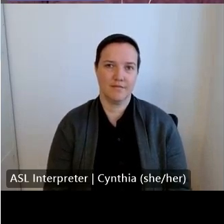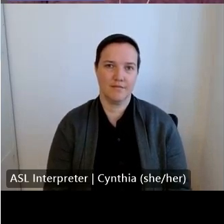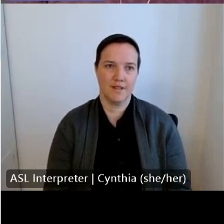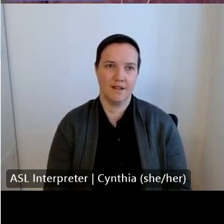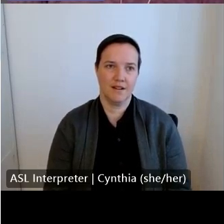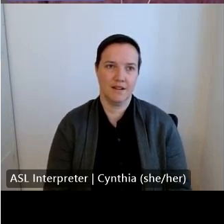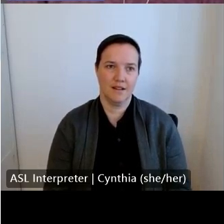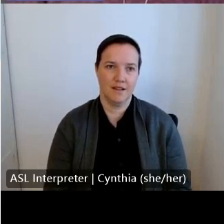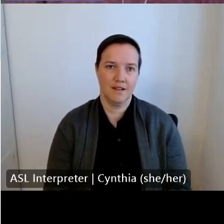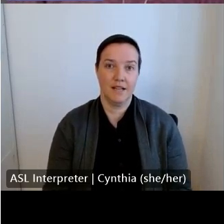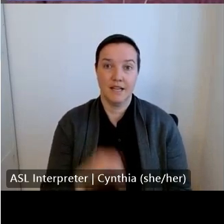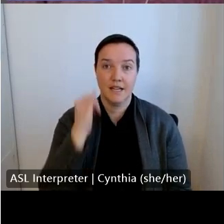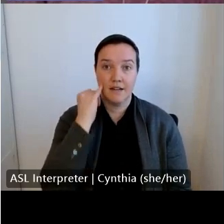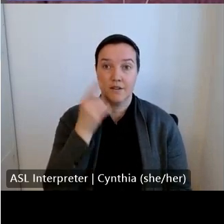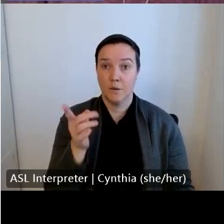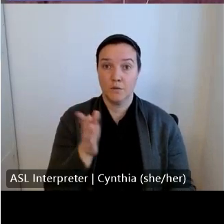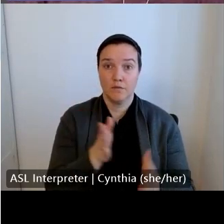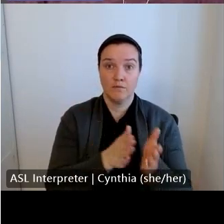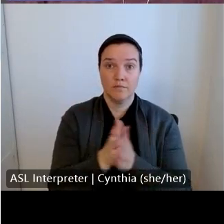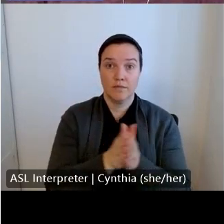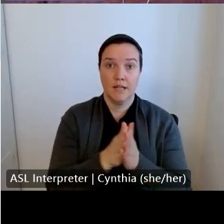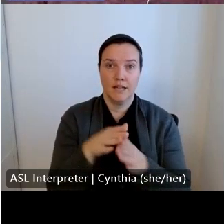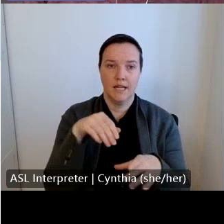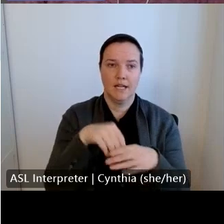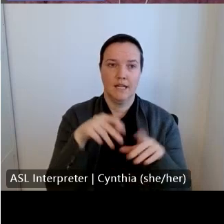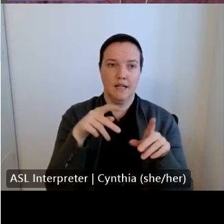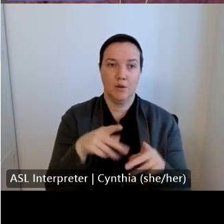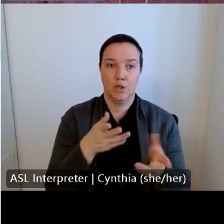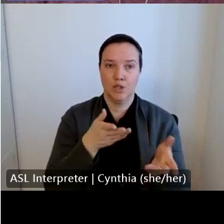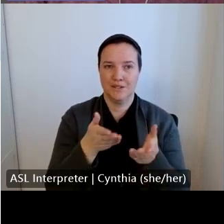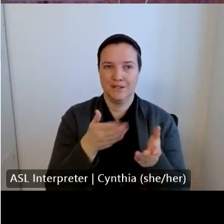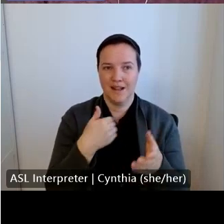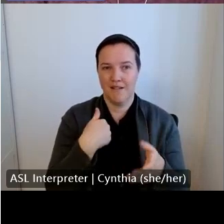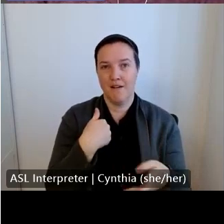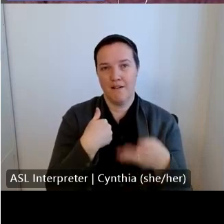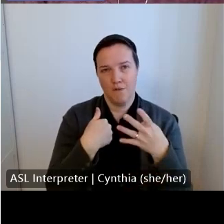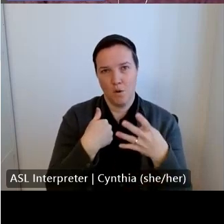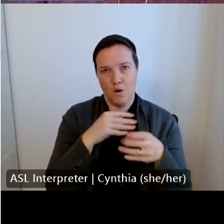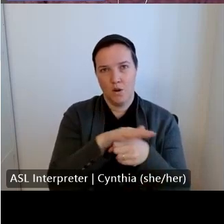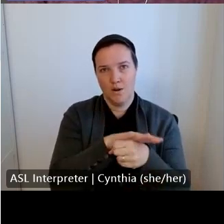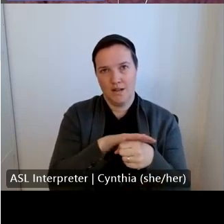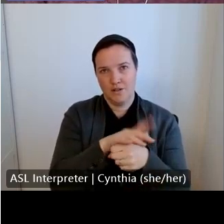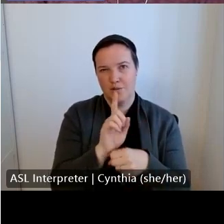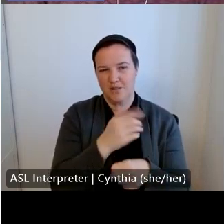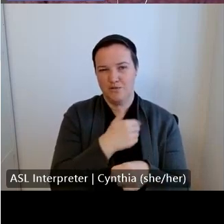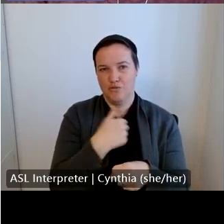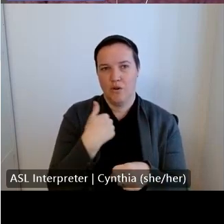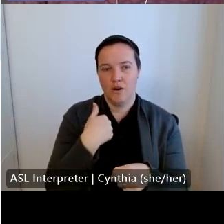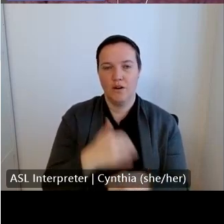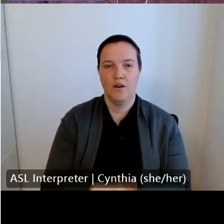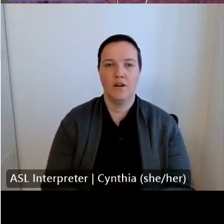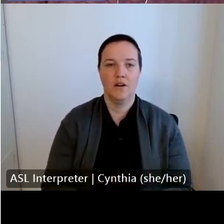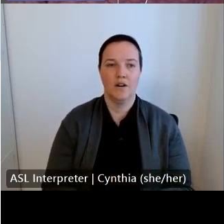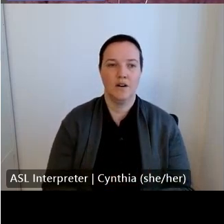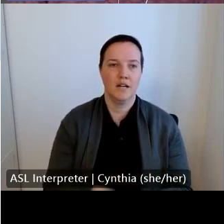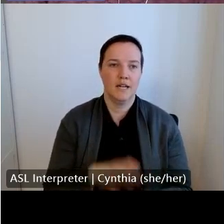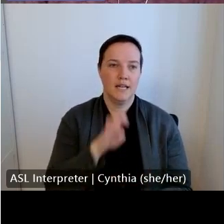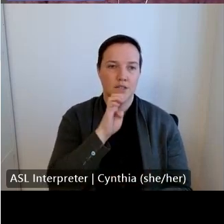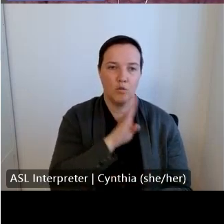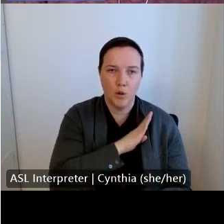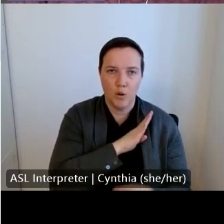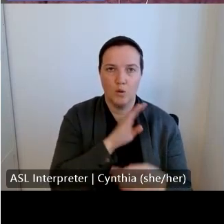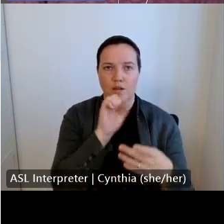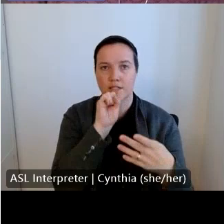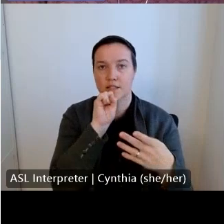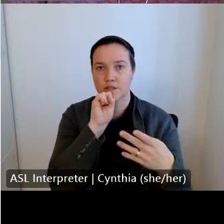If you're interested in in-person services, we have 4 sites in Toronto, Etobicoke,